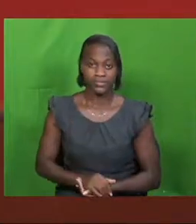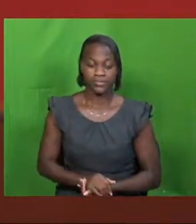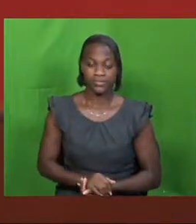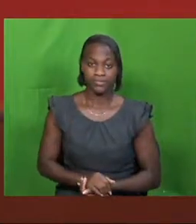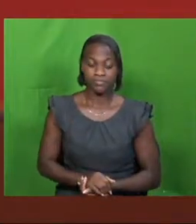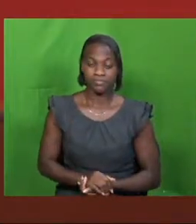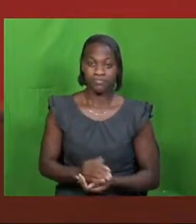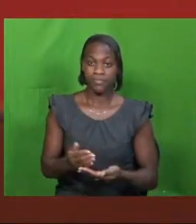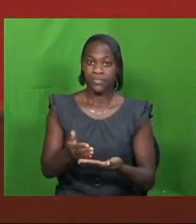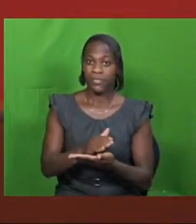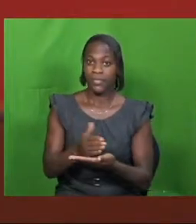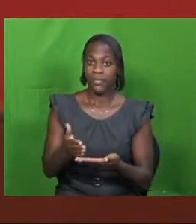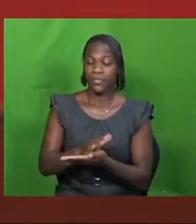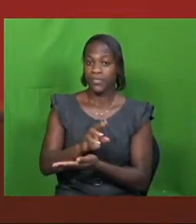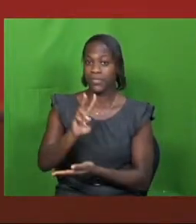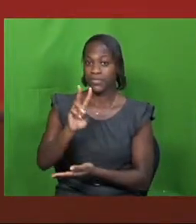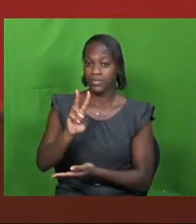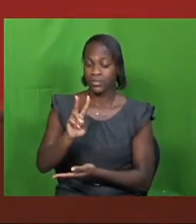Page 2.